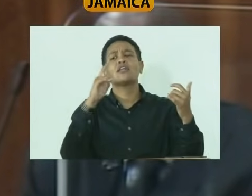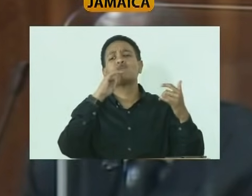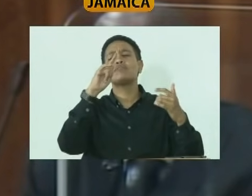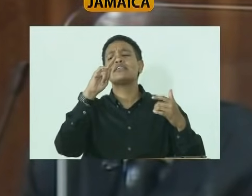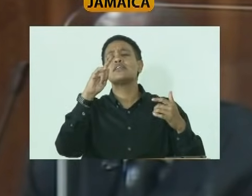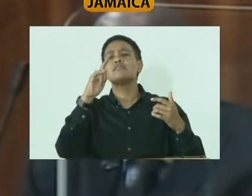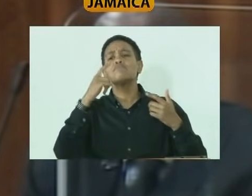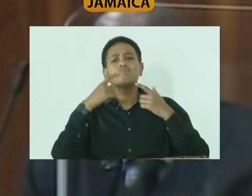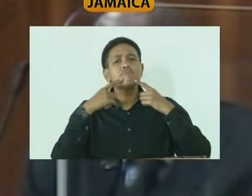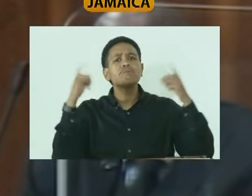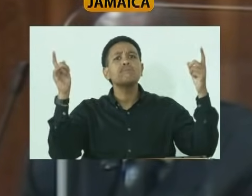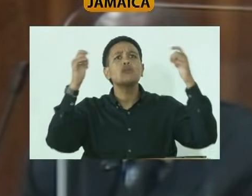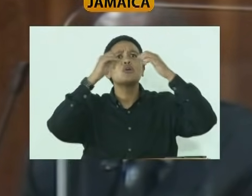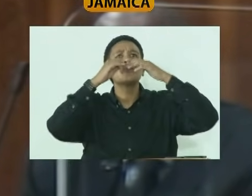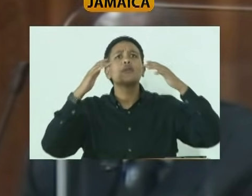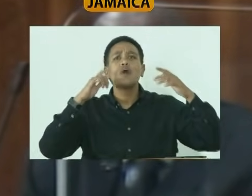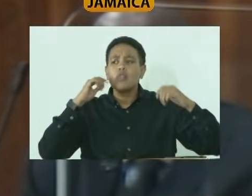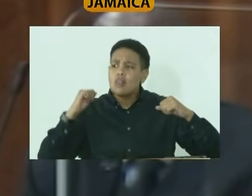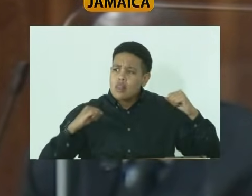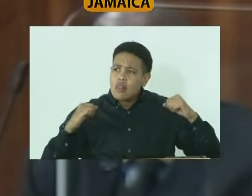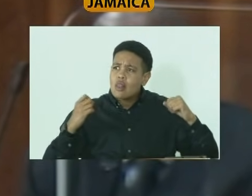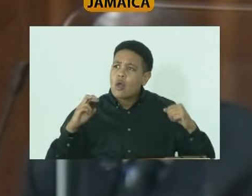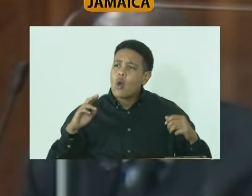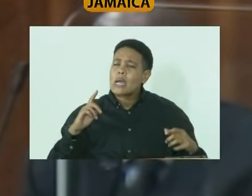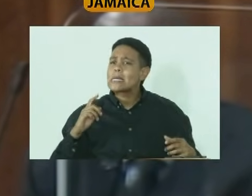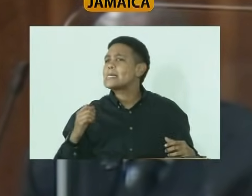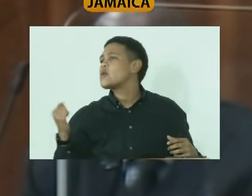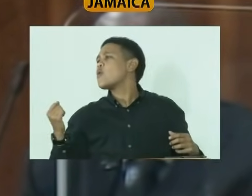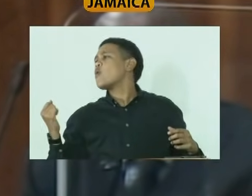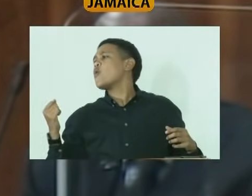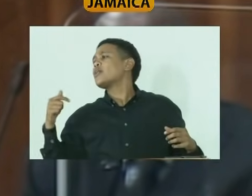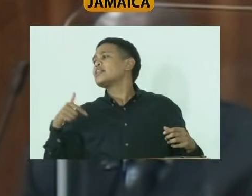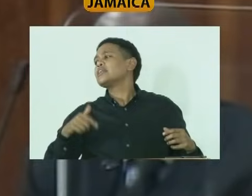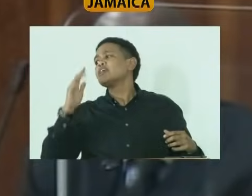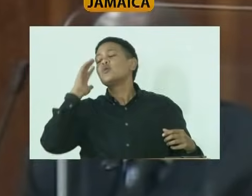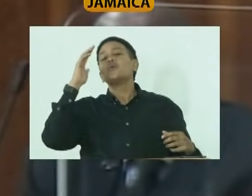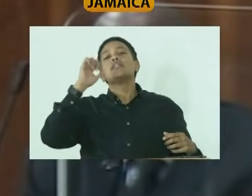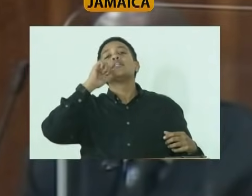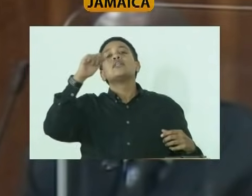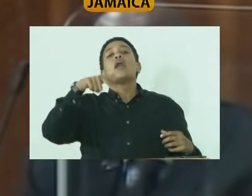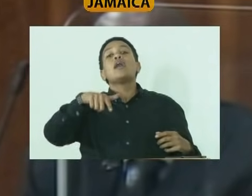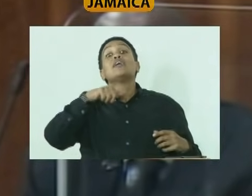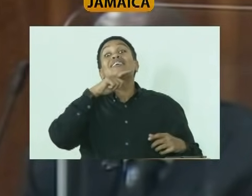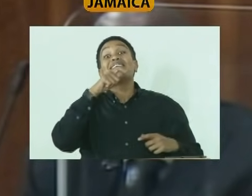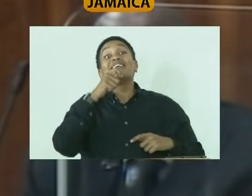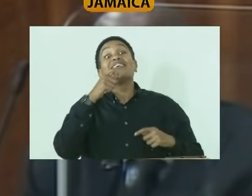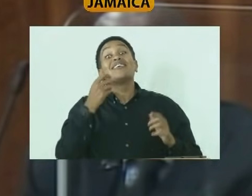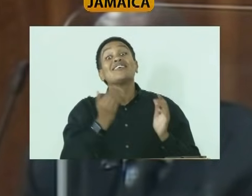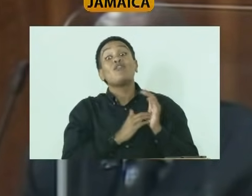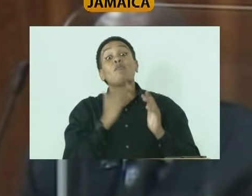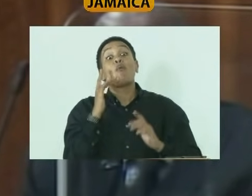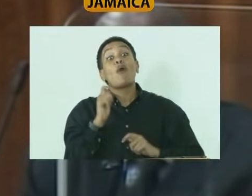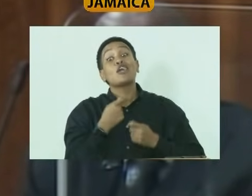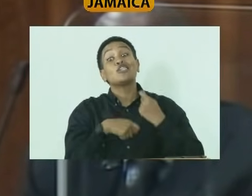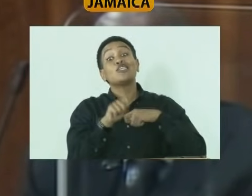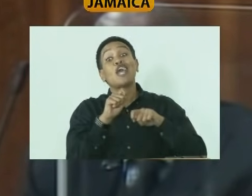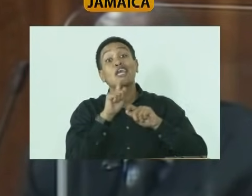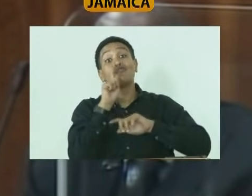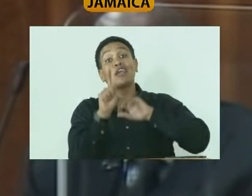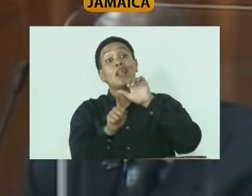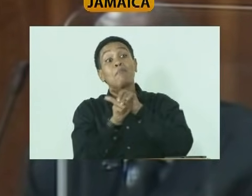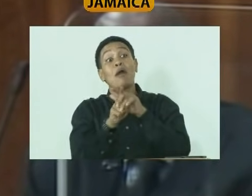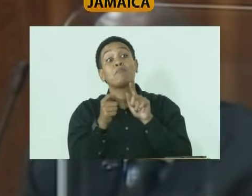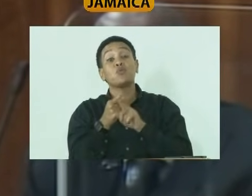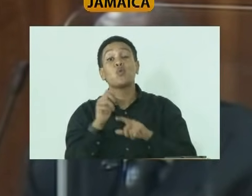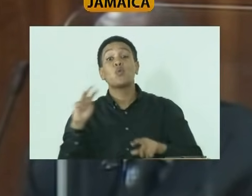proclaim without hesitation or reservation that this will no longer be the case, because change has come to